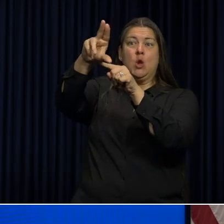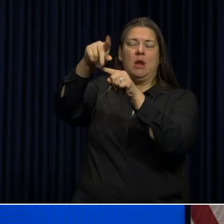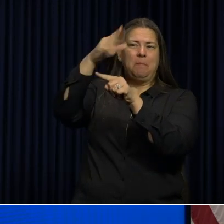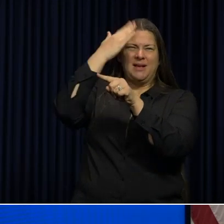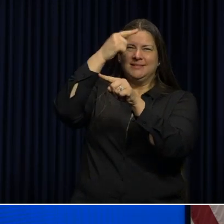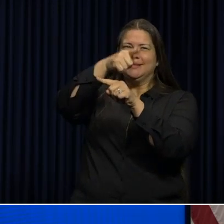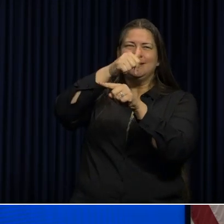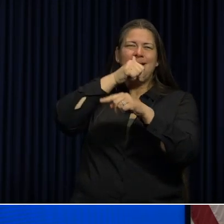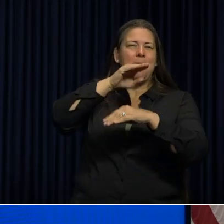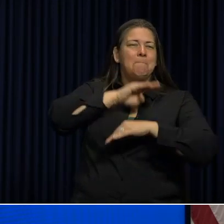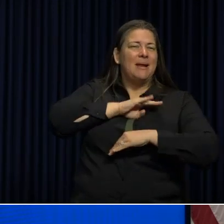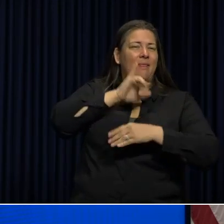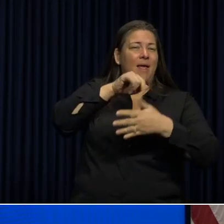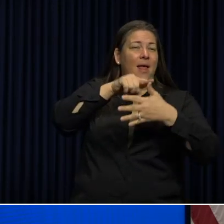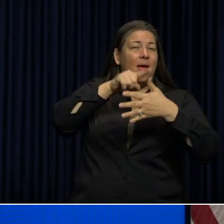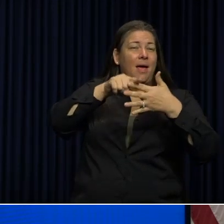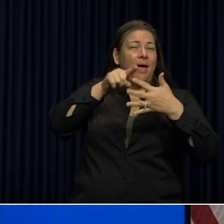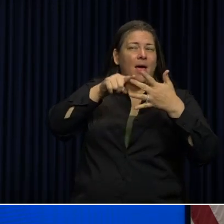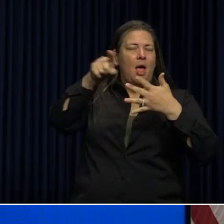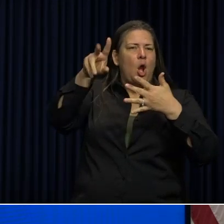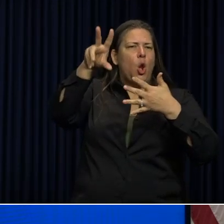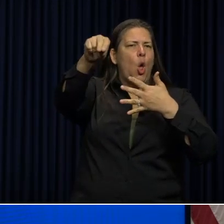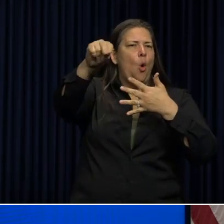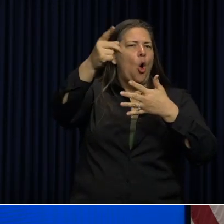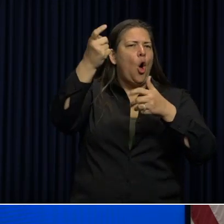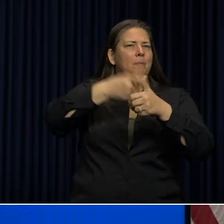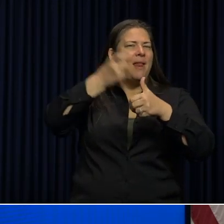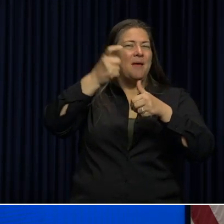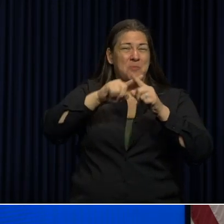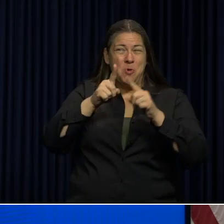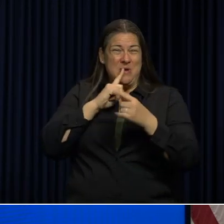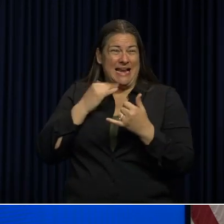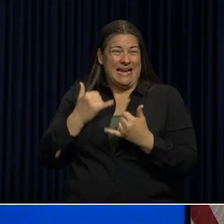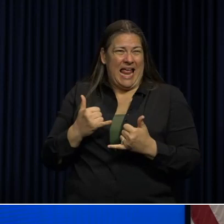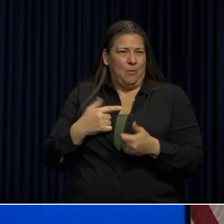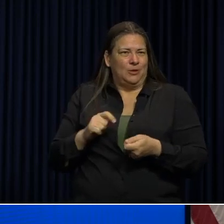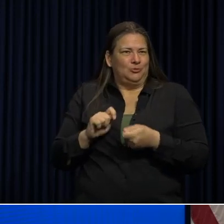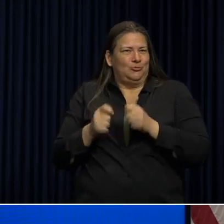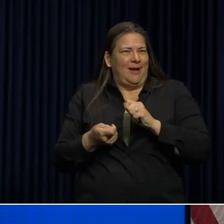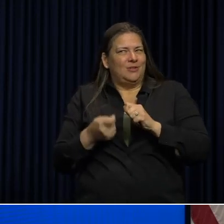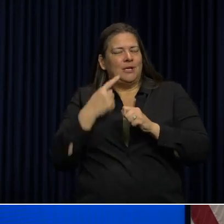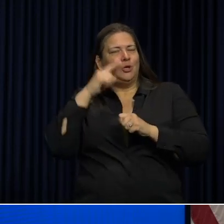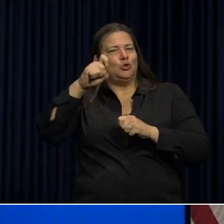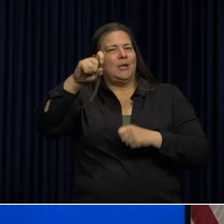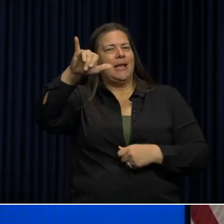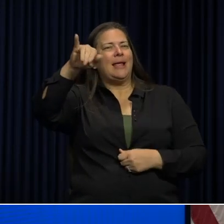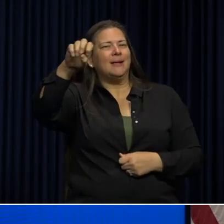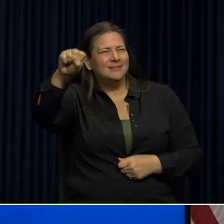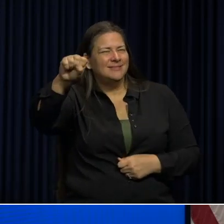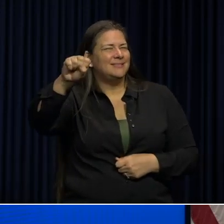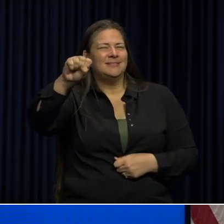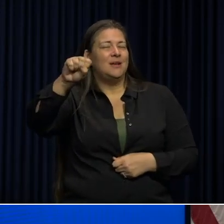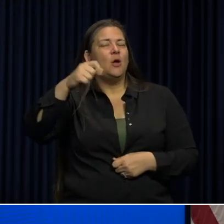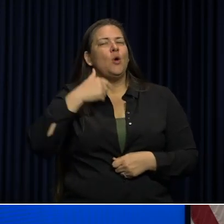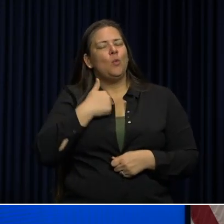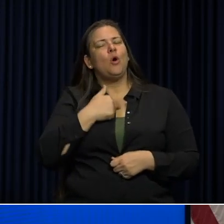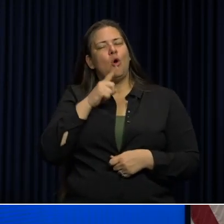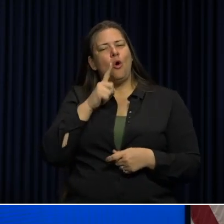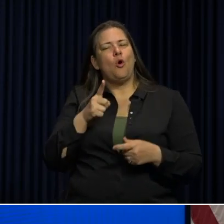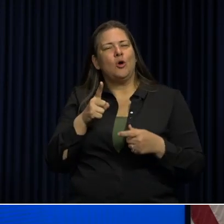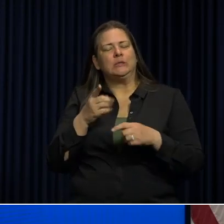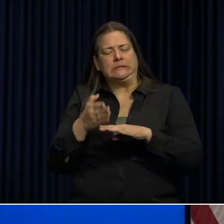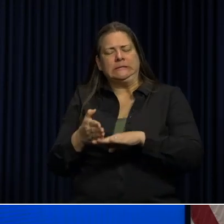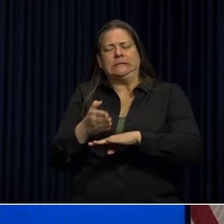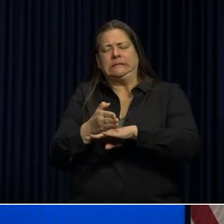yes. And every day we're making progress, but that progress isn't enough if it doesn't include your viewer. So